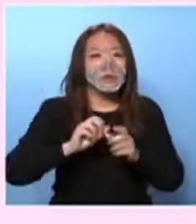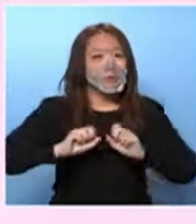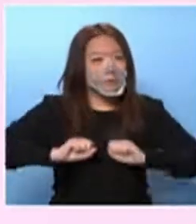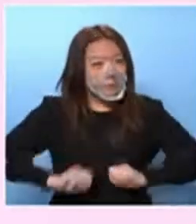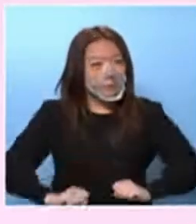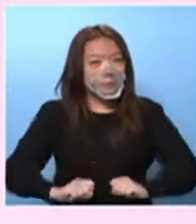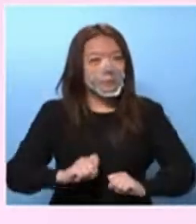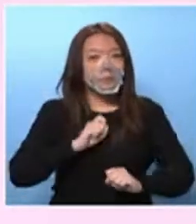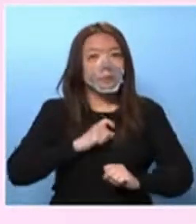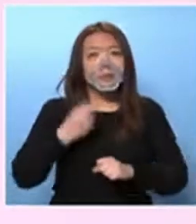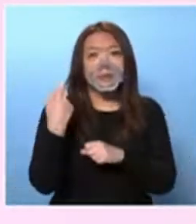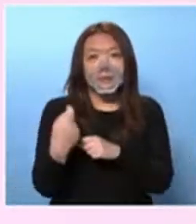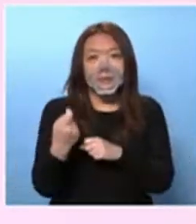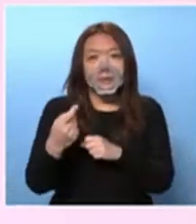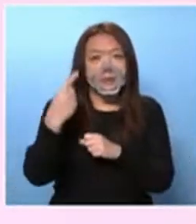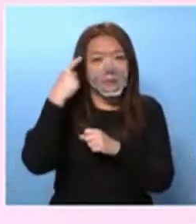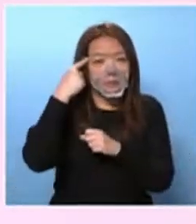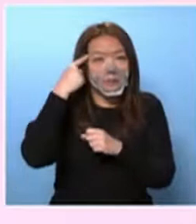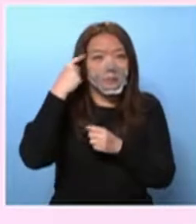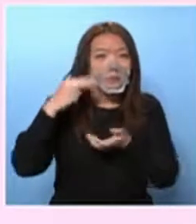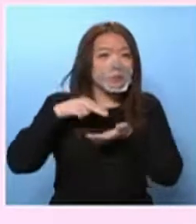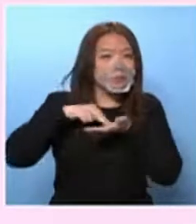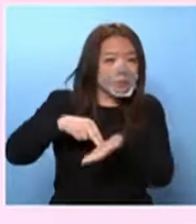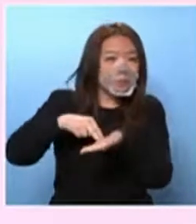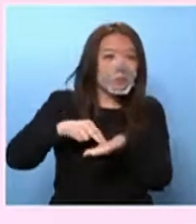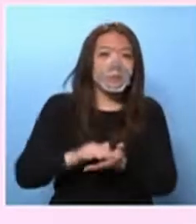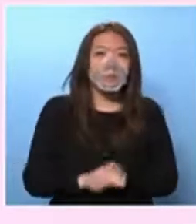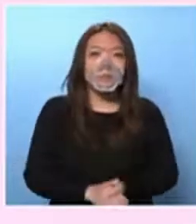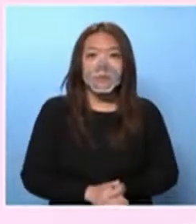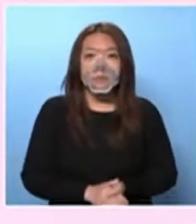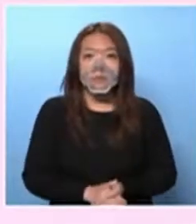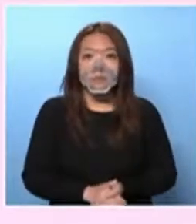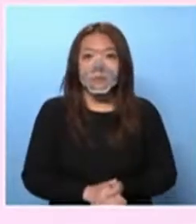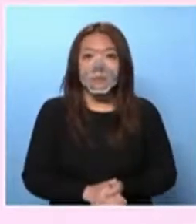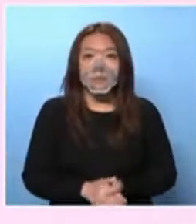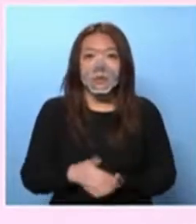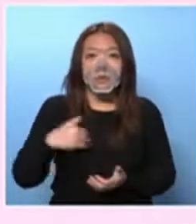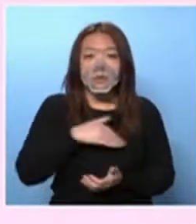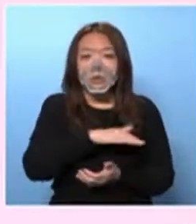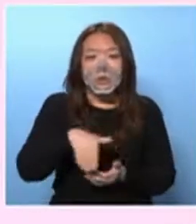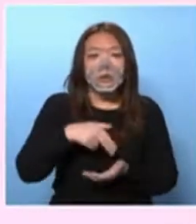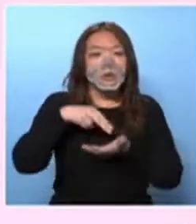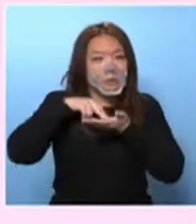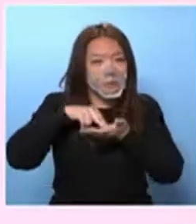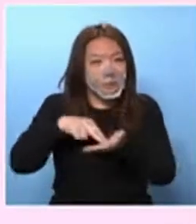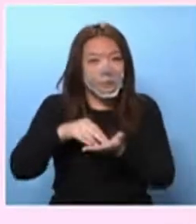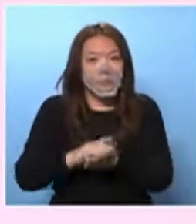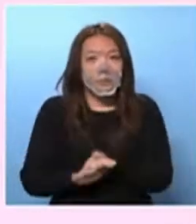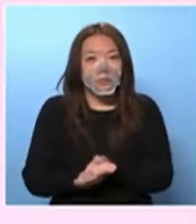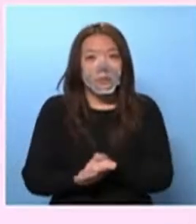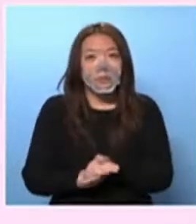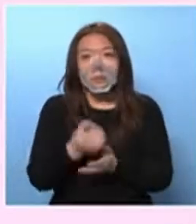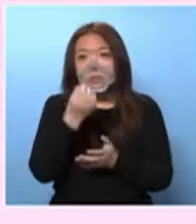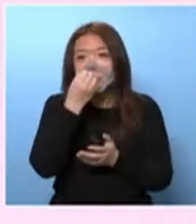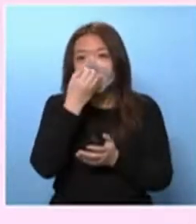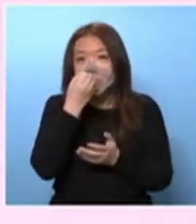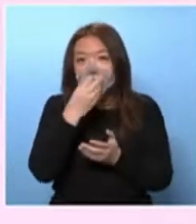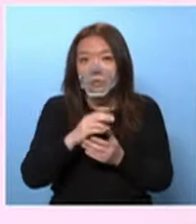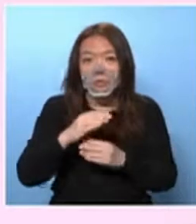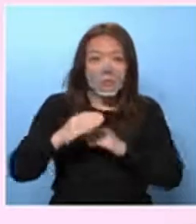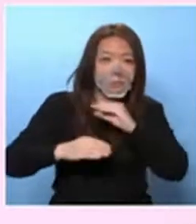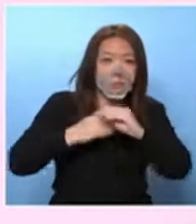overcome setbacks and achieve success are all guided by firm determination and faith that they will be able to navigate through troubled